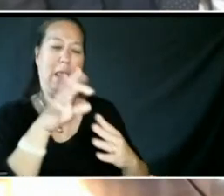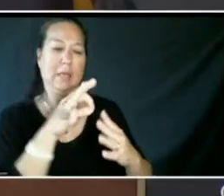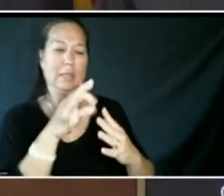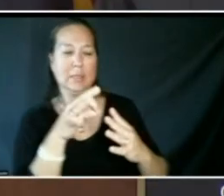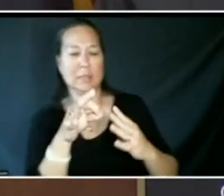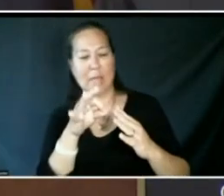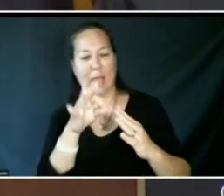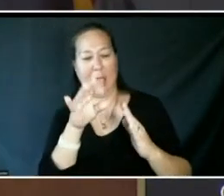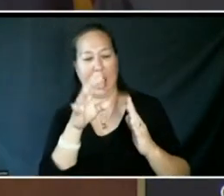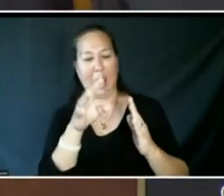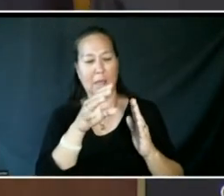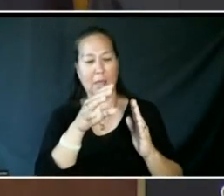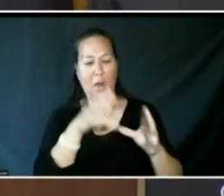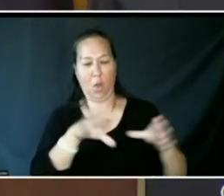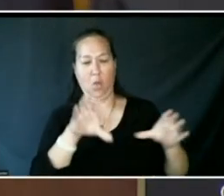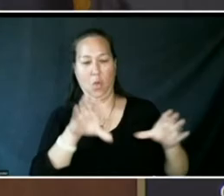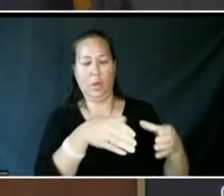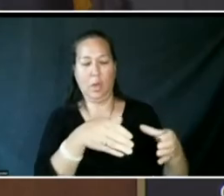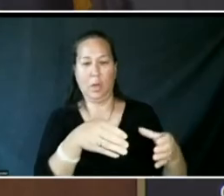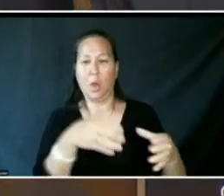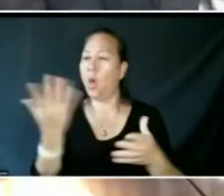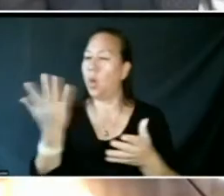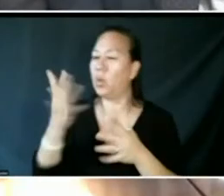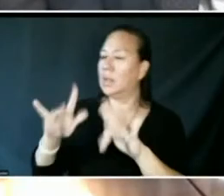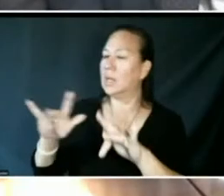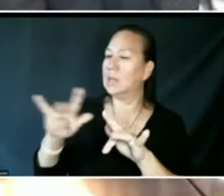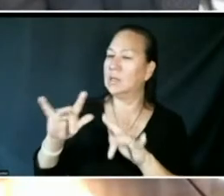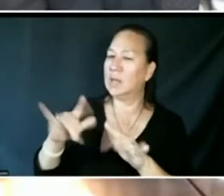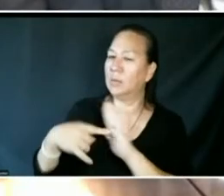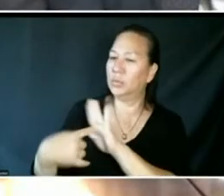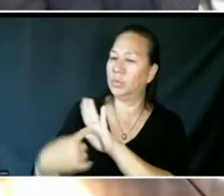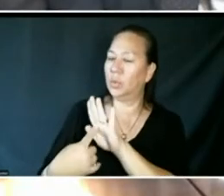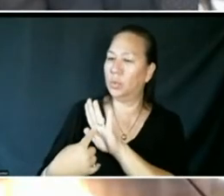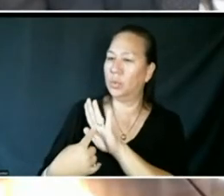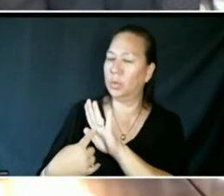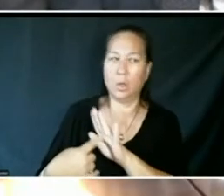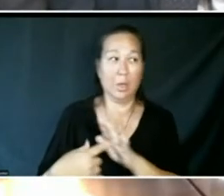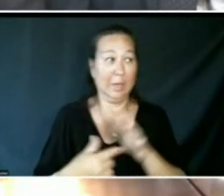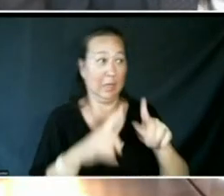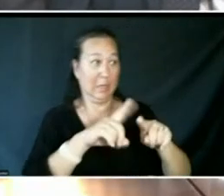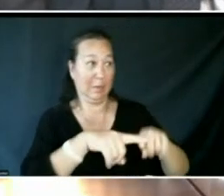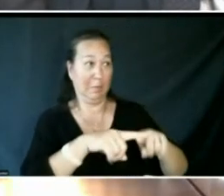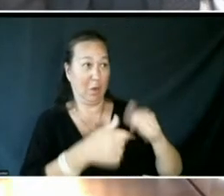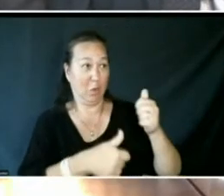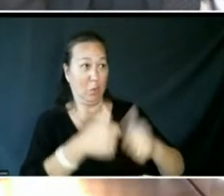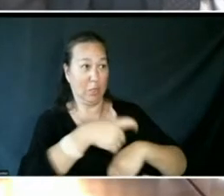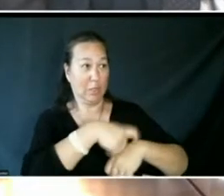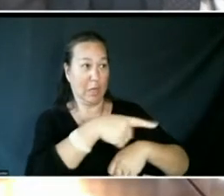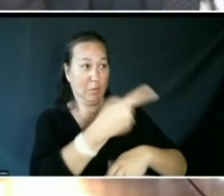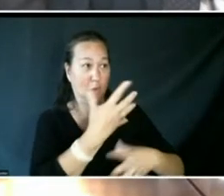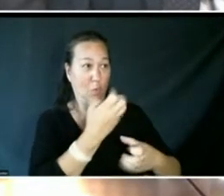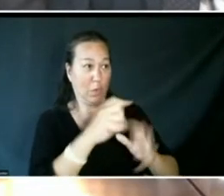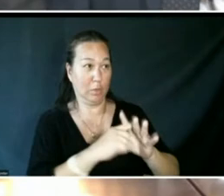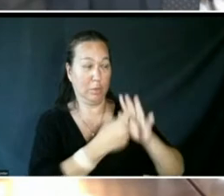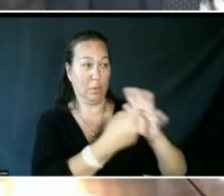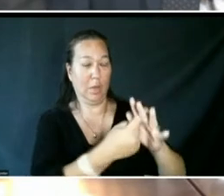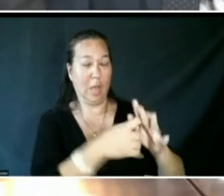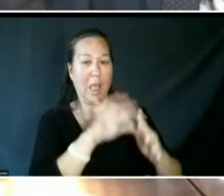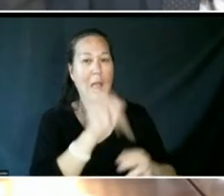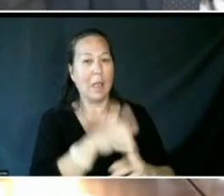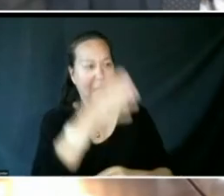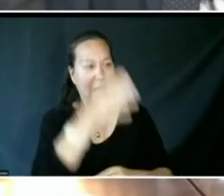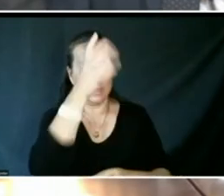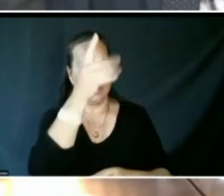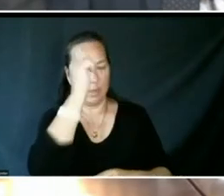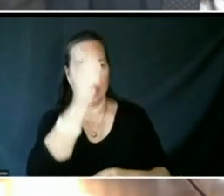And what did the tape actually show? Depending on which time you want to start, because as was mentioned, this conspiracy theory took on a life